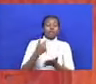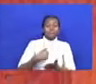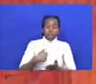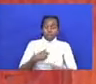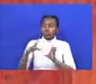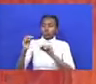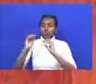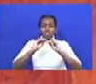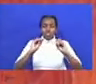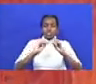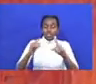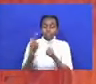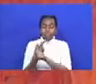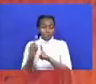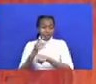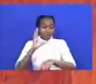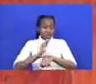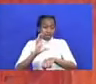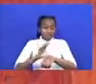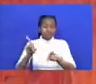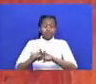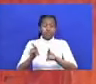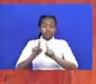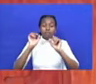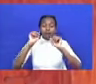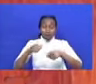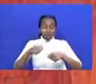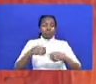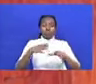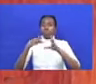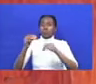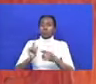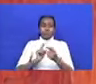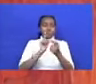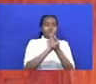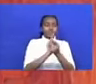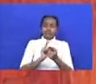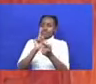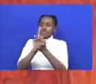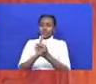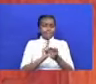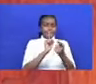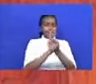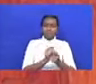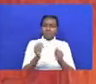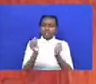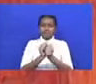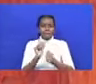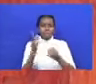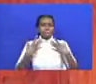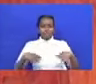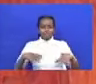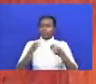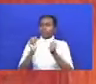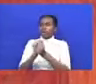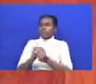church. I want everybody that is going to talk to 10 people to get into Kingdom Commonwealth to stand up. You are my